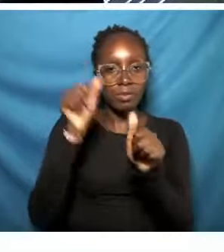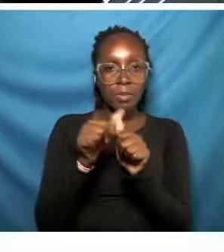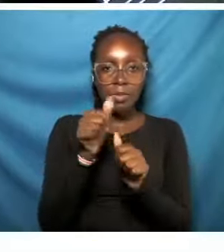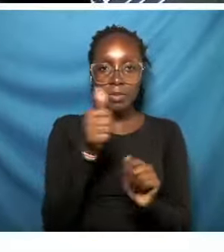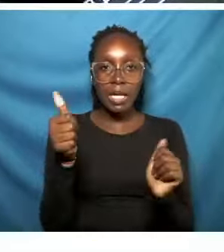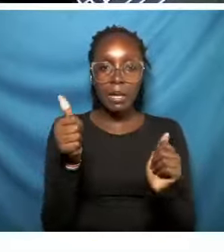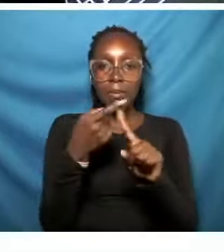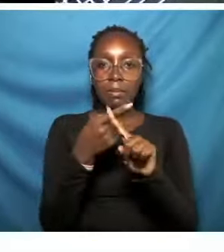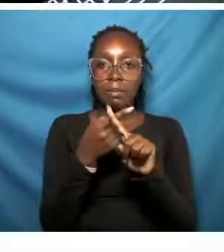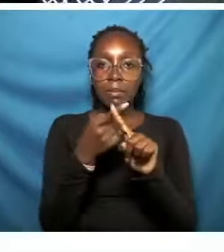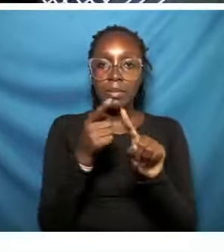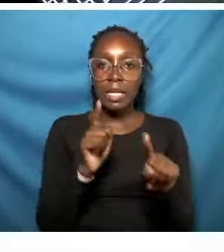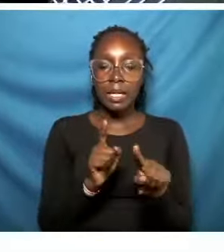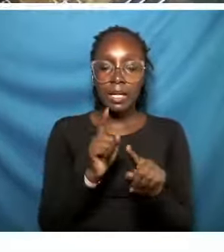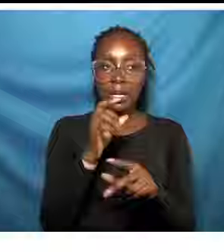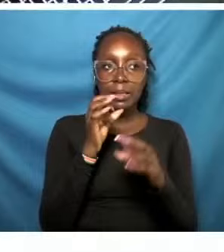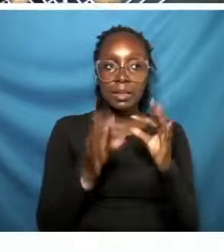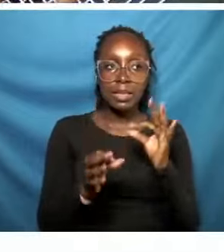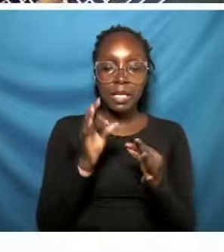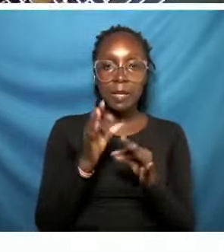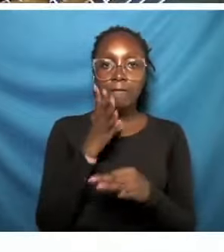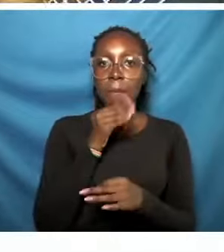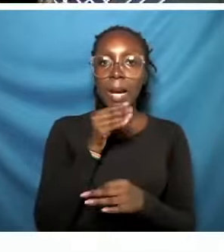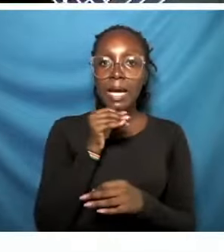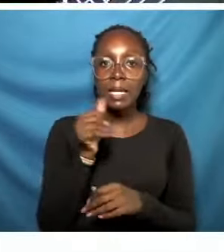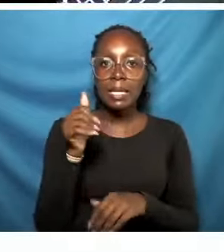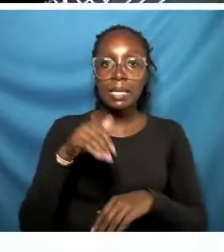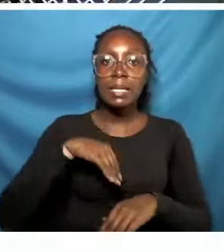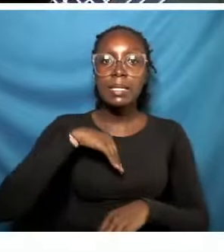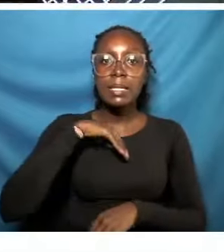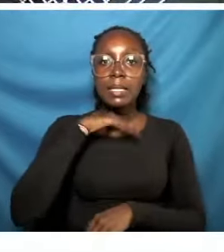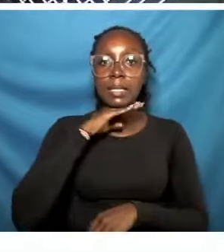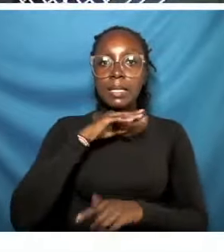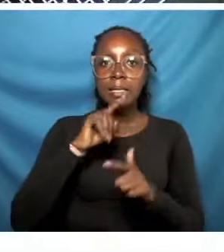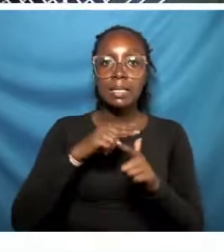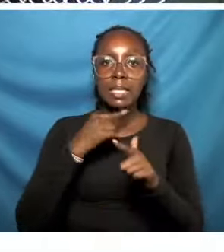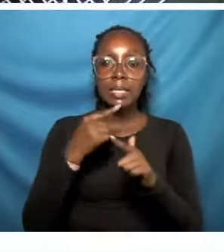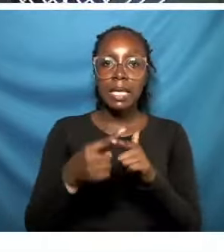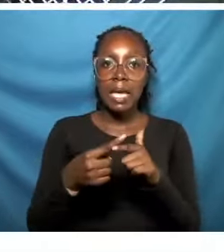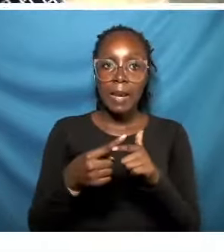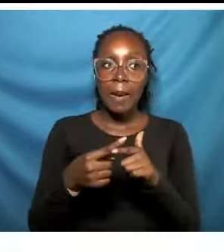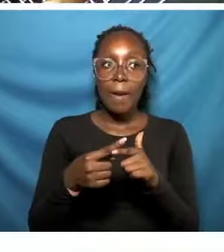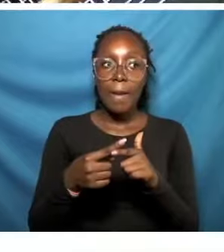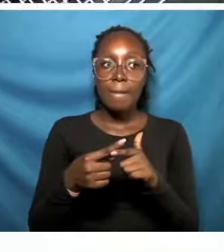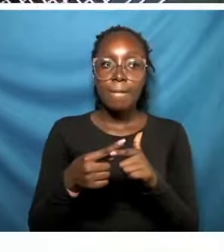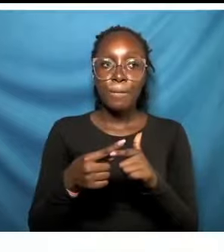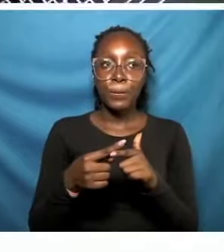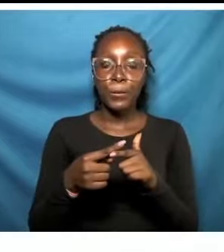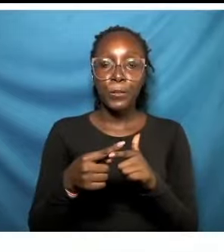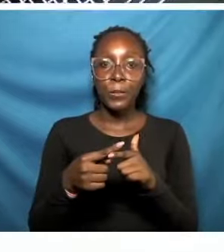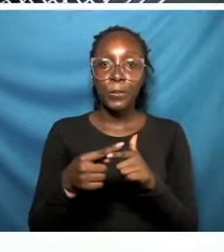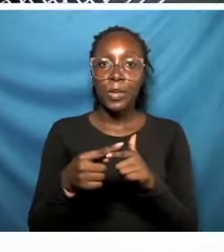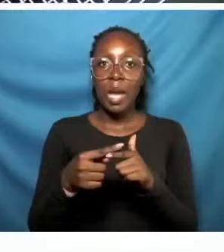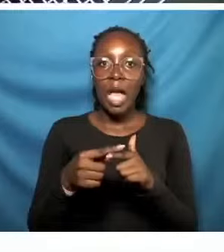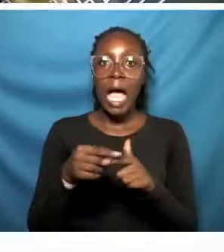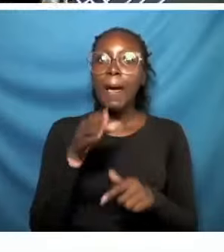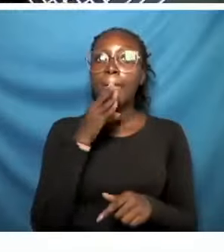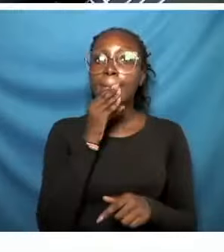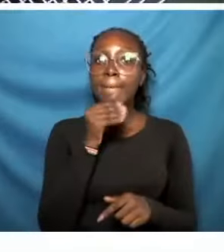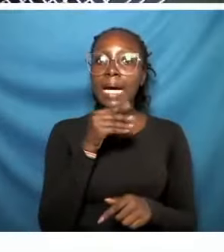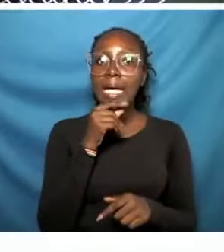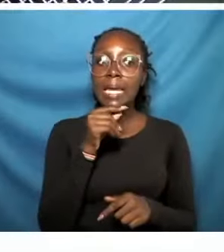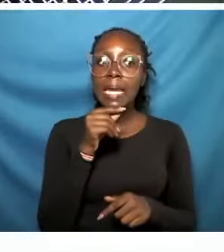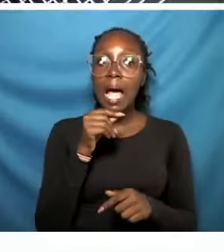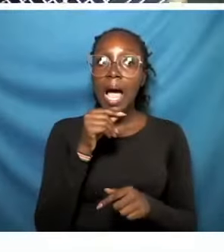That if a man dies, then a male animal must be slaughtered first. And if